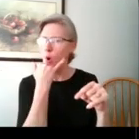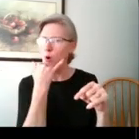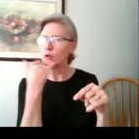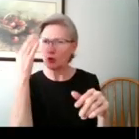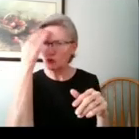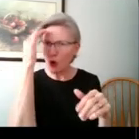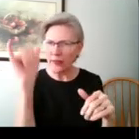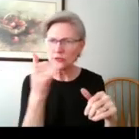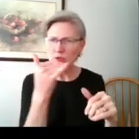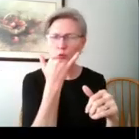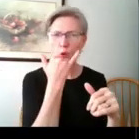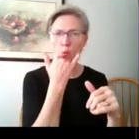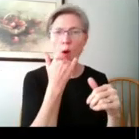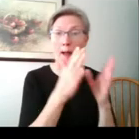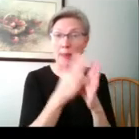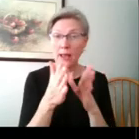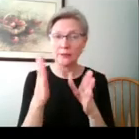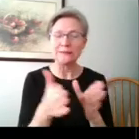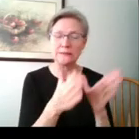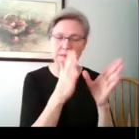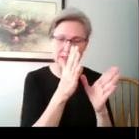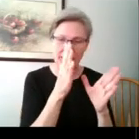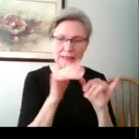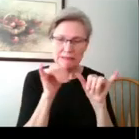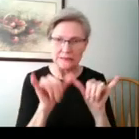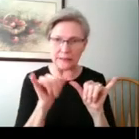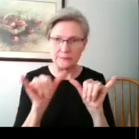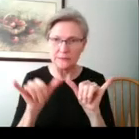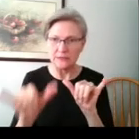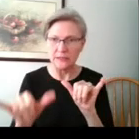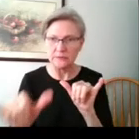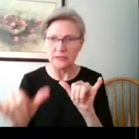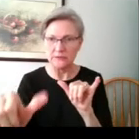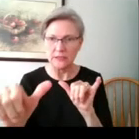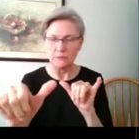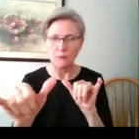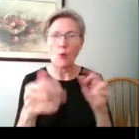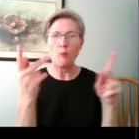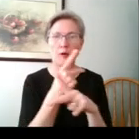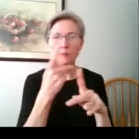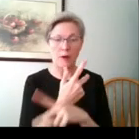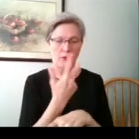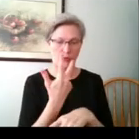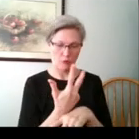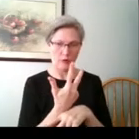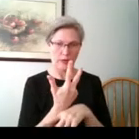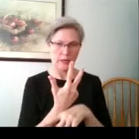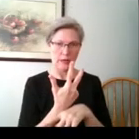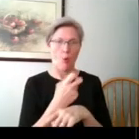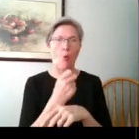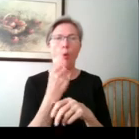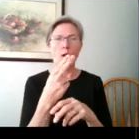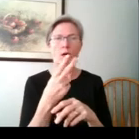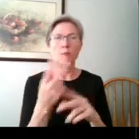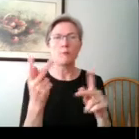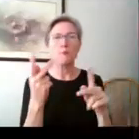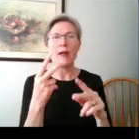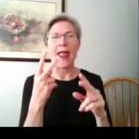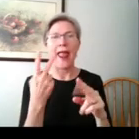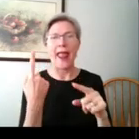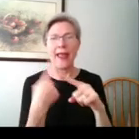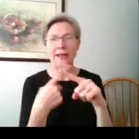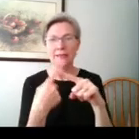correct because our pattern stays consistent throughout all of our data, right? We're always multiplying by 3 vertically or adding 2 and adding 6.